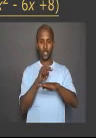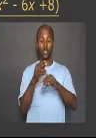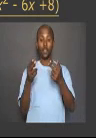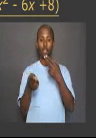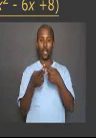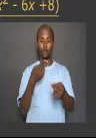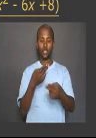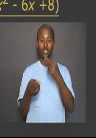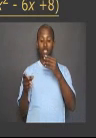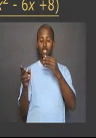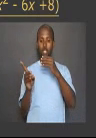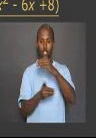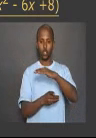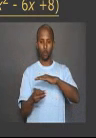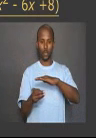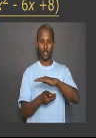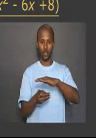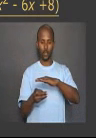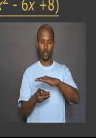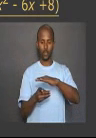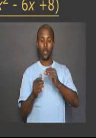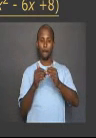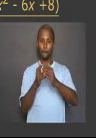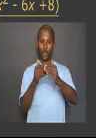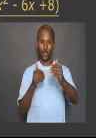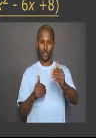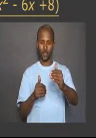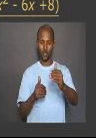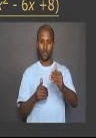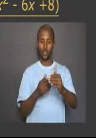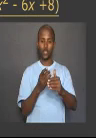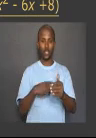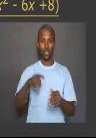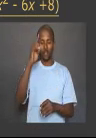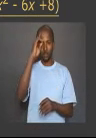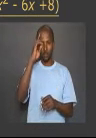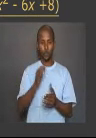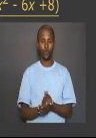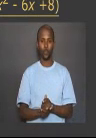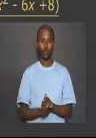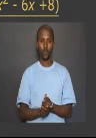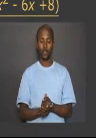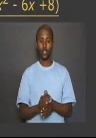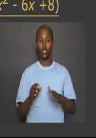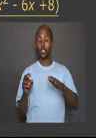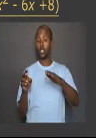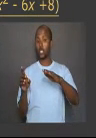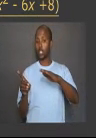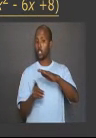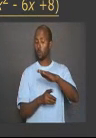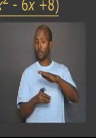times the denominator minus the derivative of the